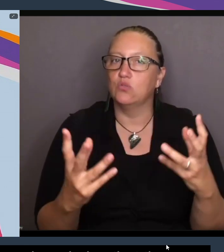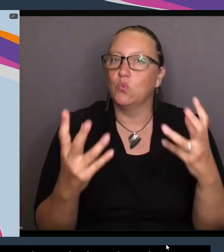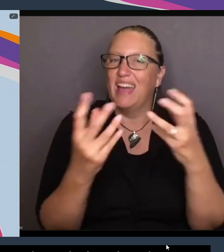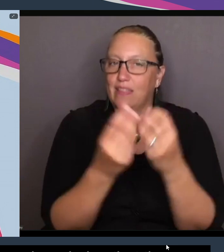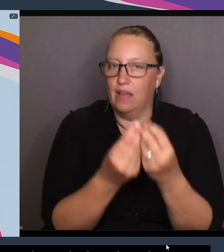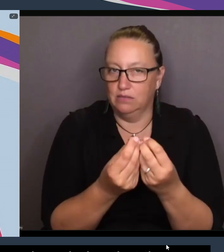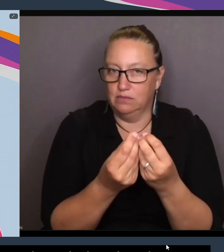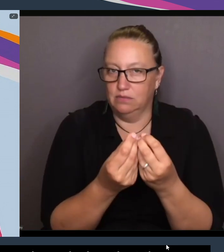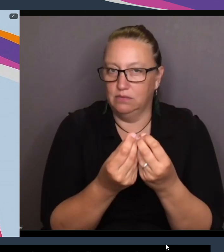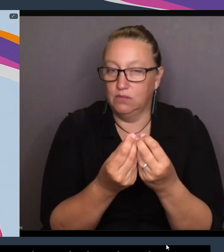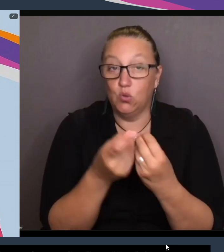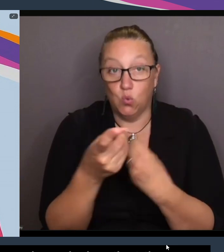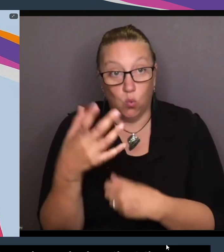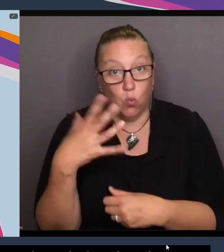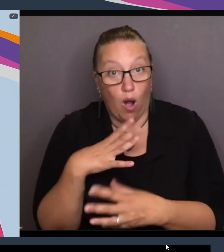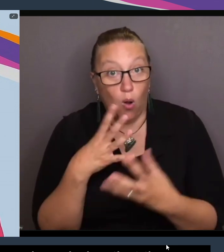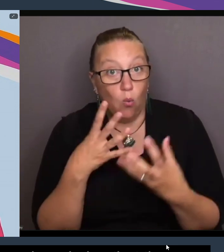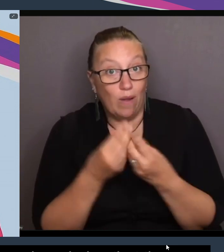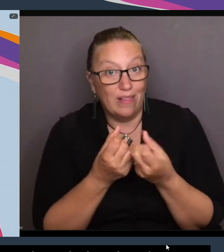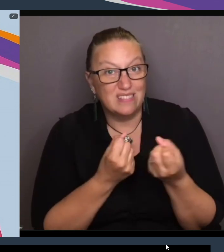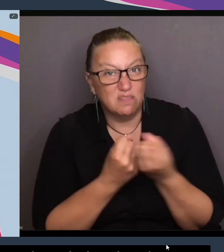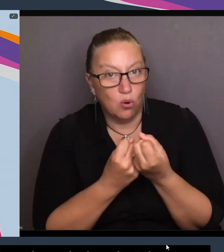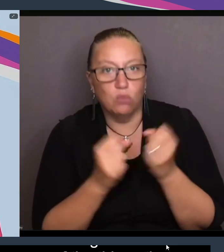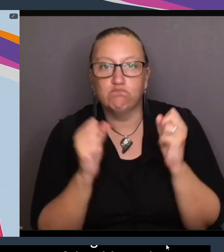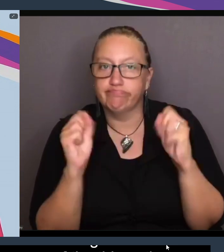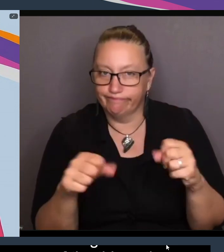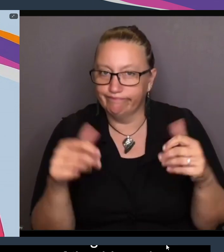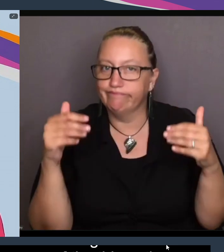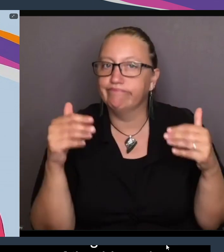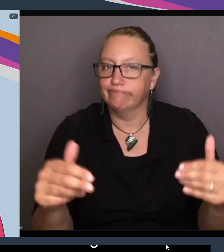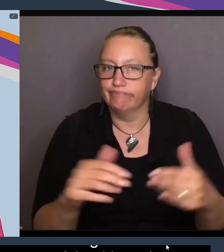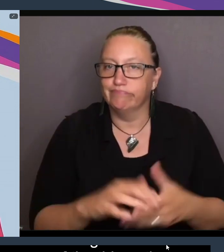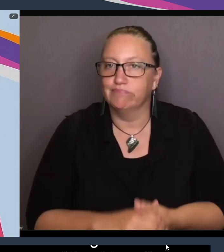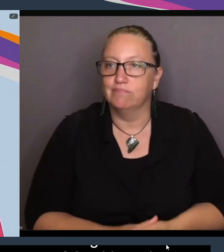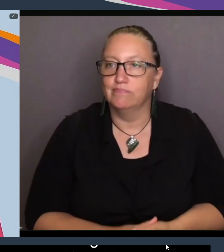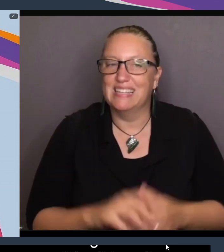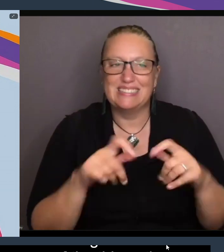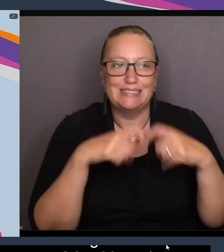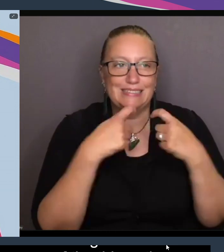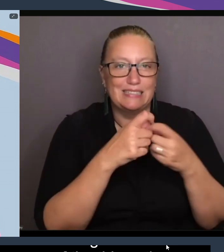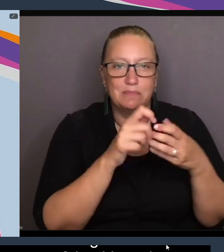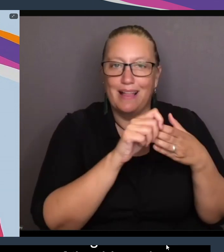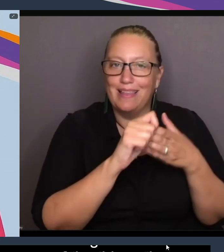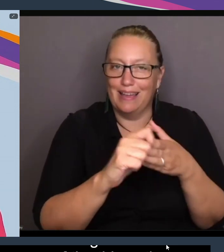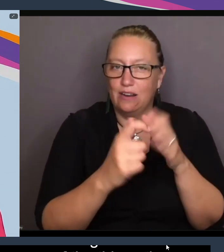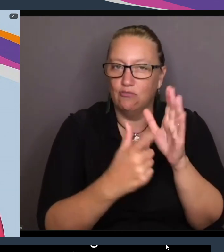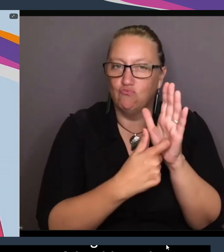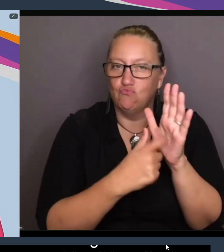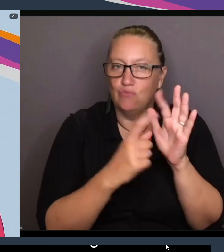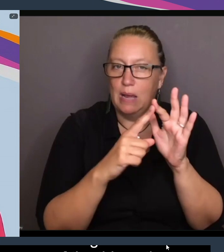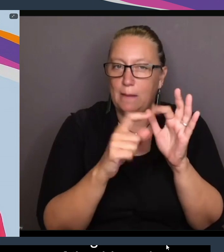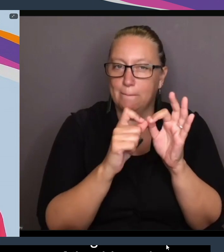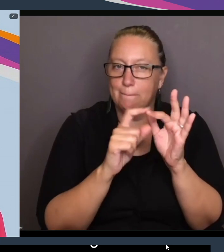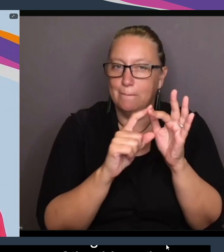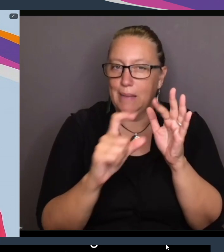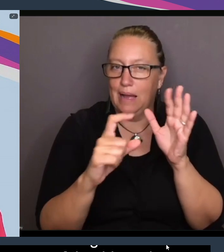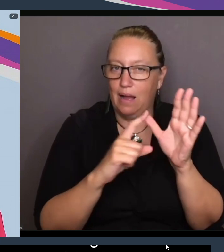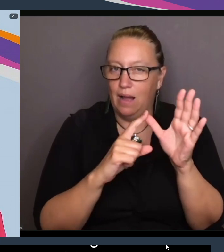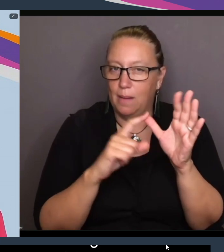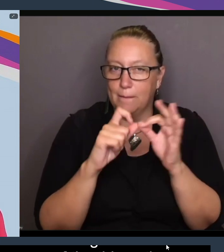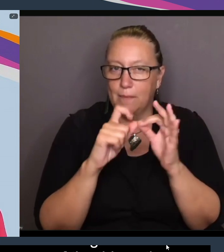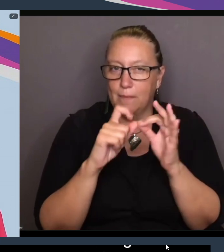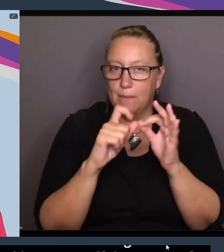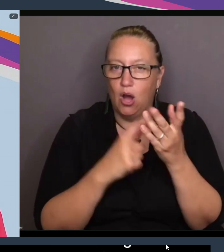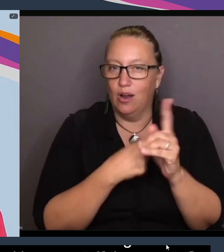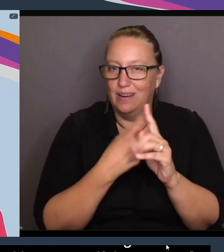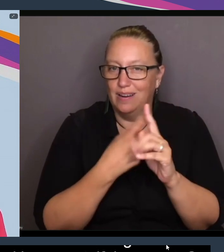if they want. So we do have our team lead, Rebecca Barker, in the room with us today, who is available for people